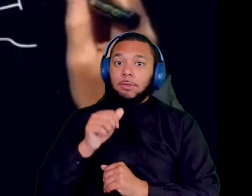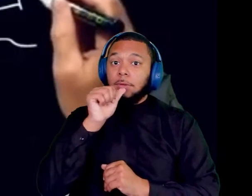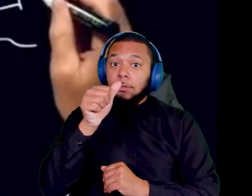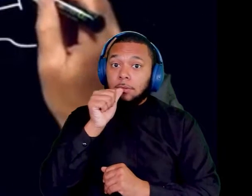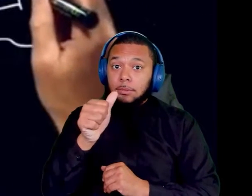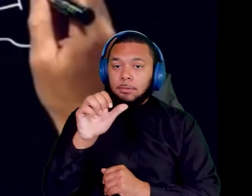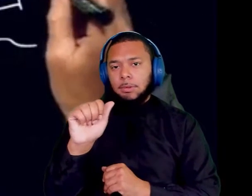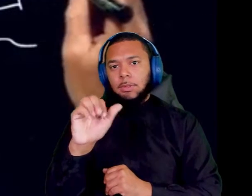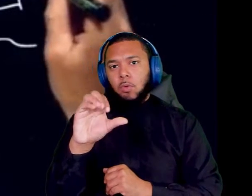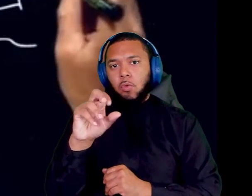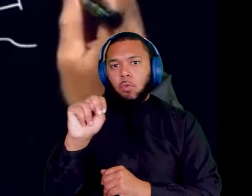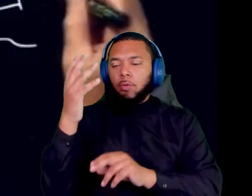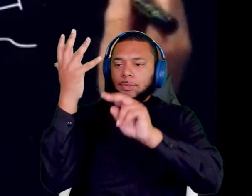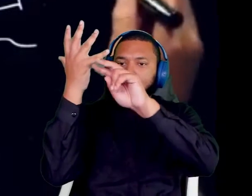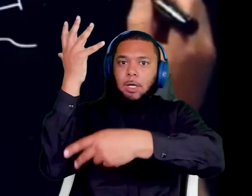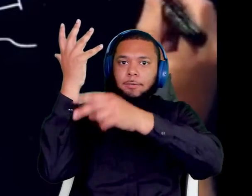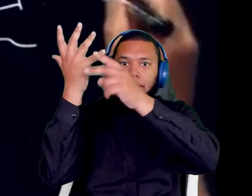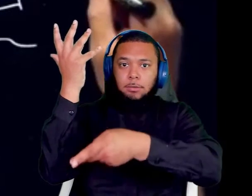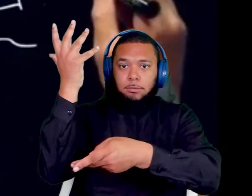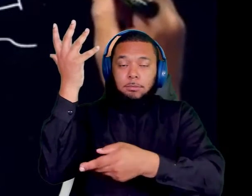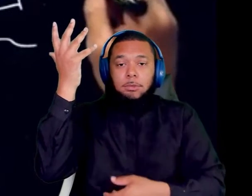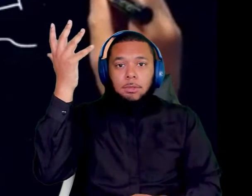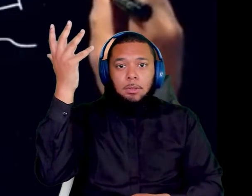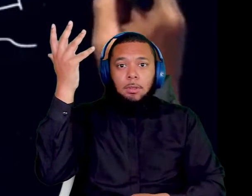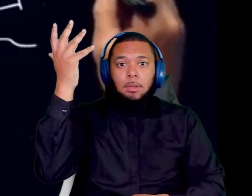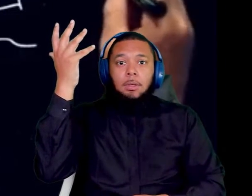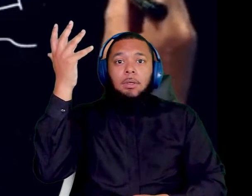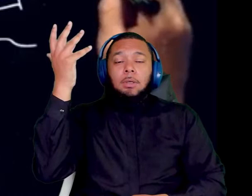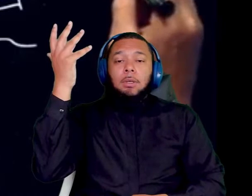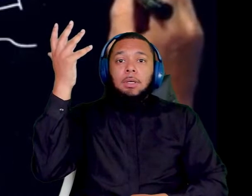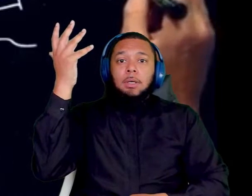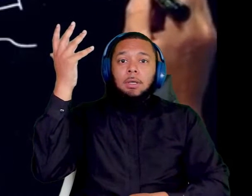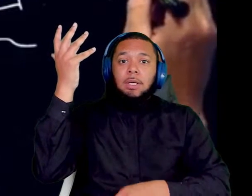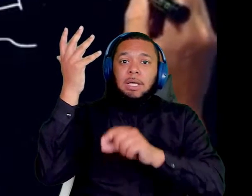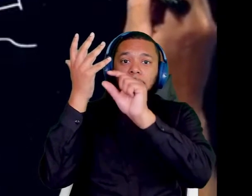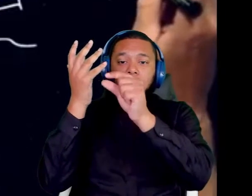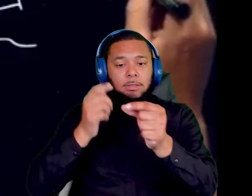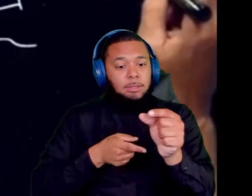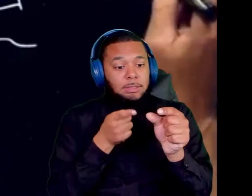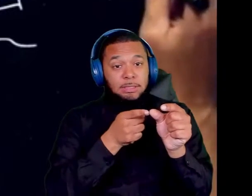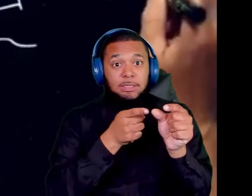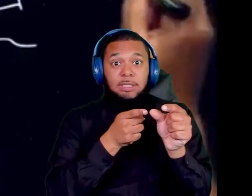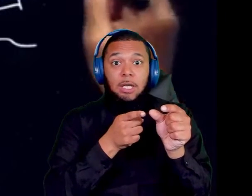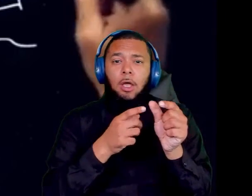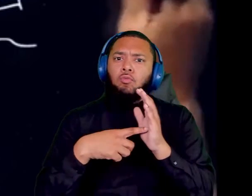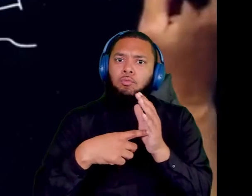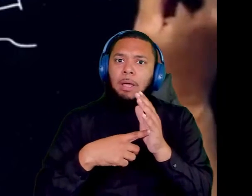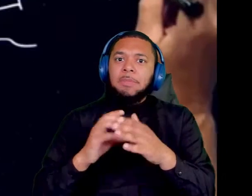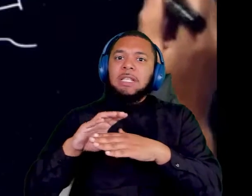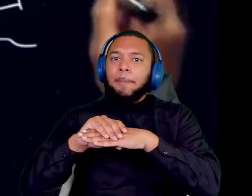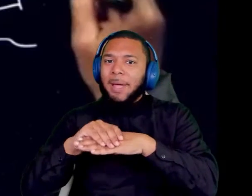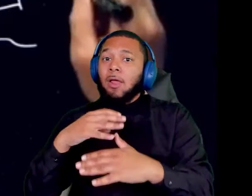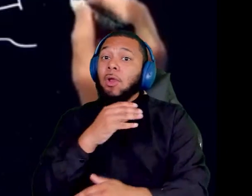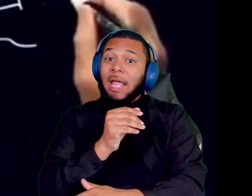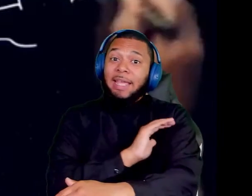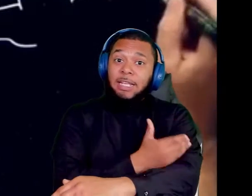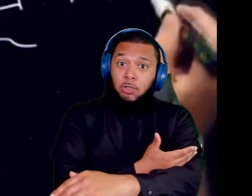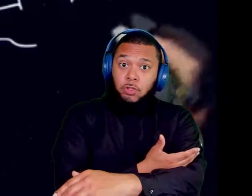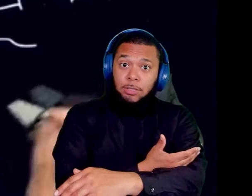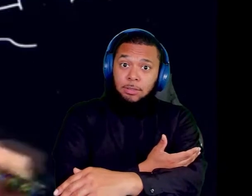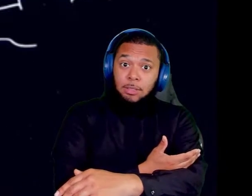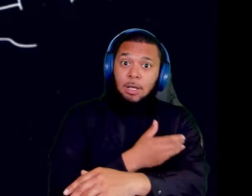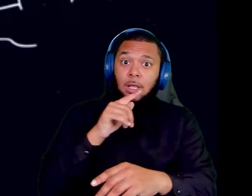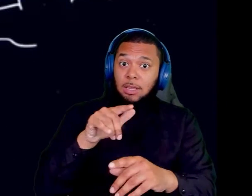tree. The acorn itself represents matter and energy. And remember that matter came from the